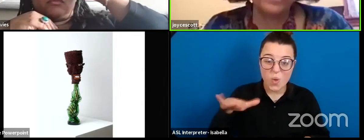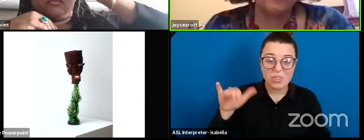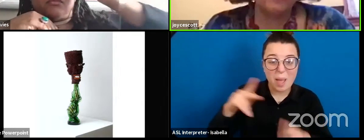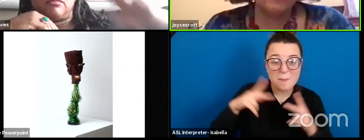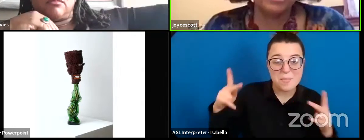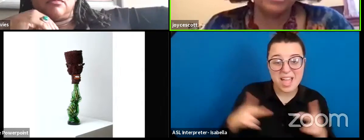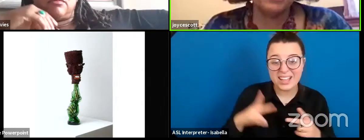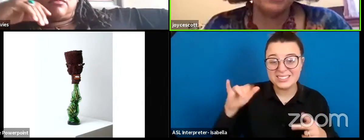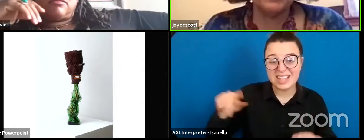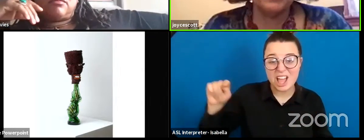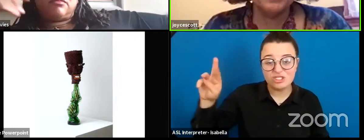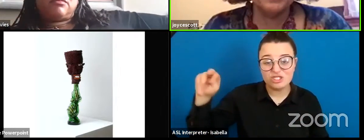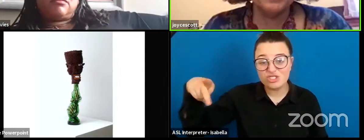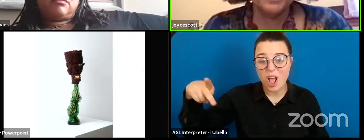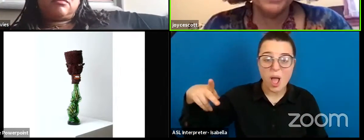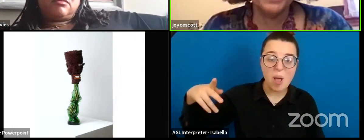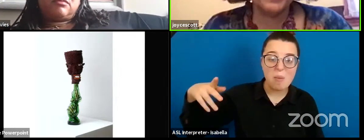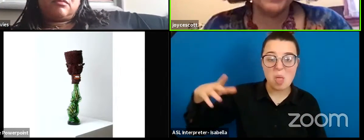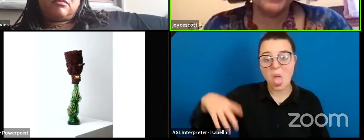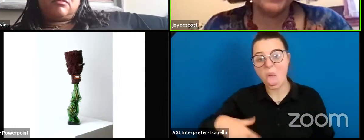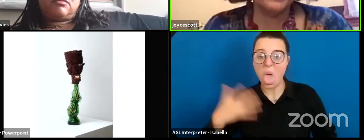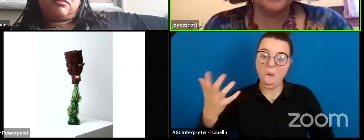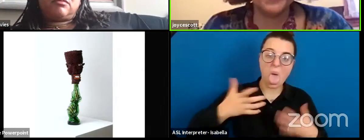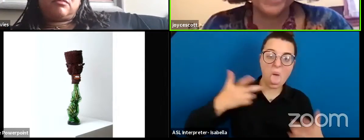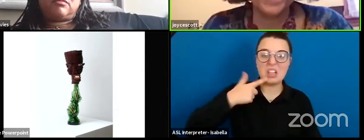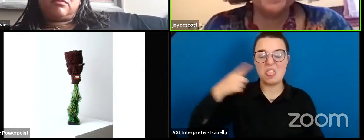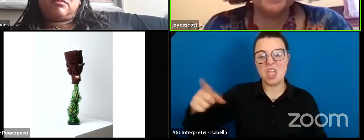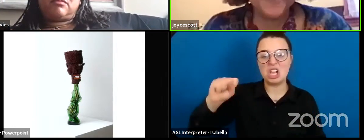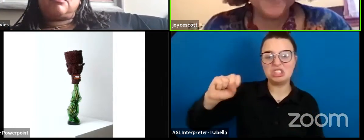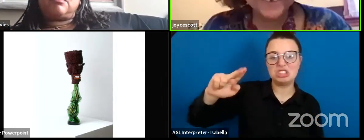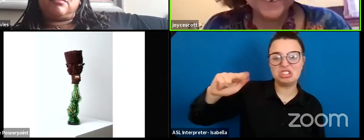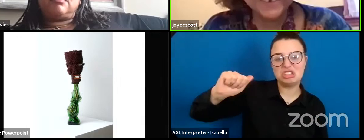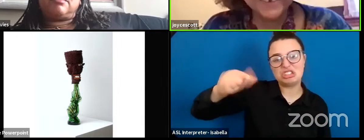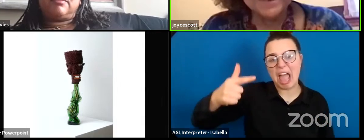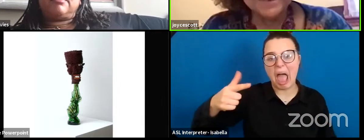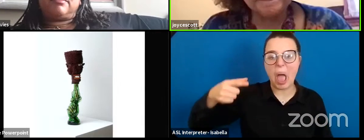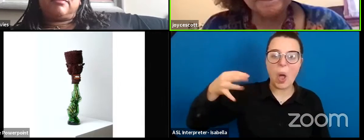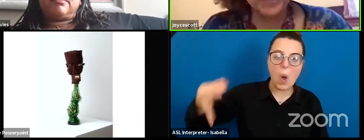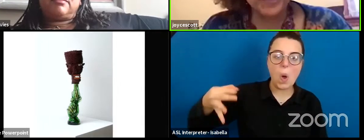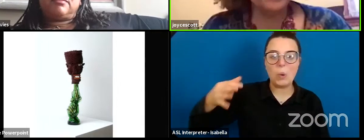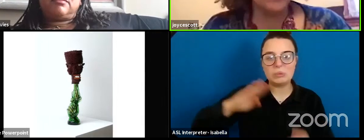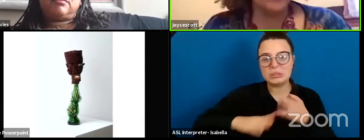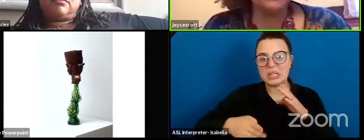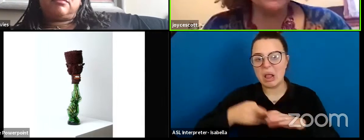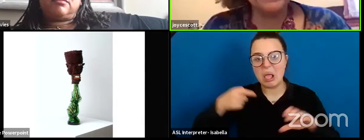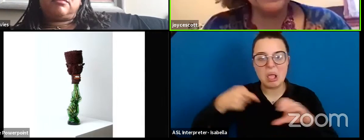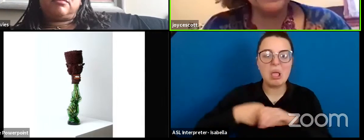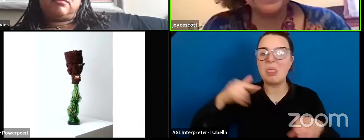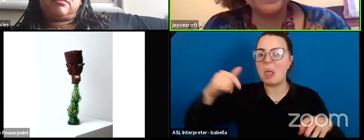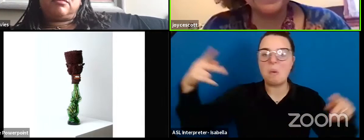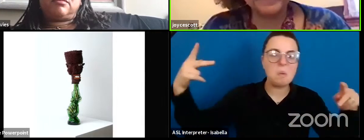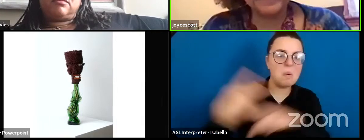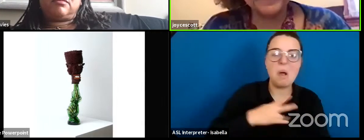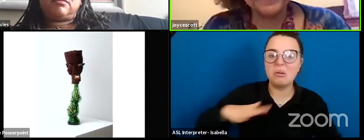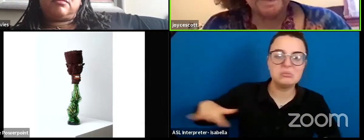know, a shithole city. It's one of the worst.